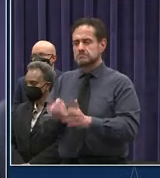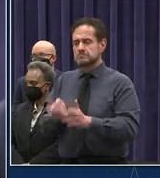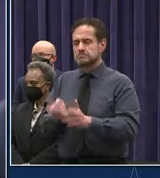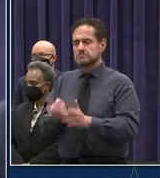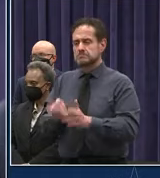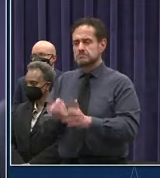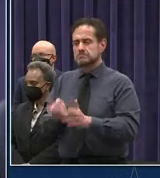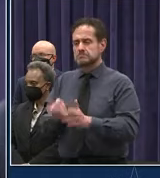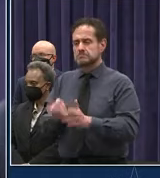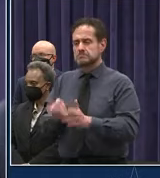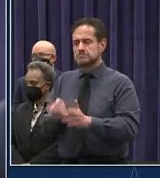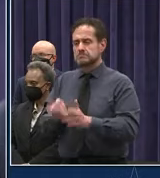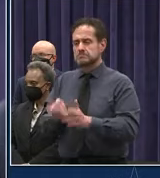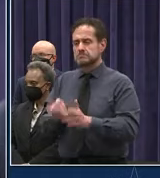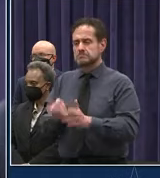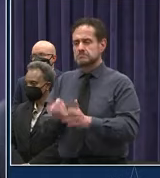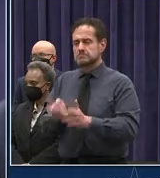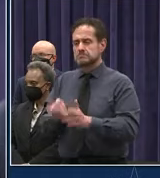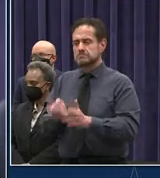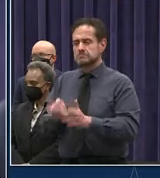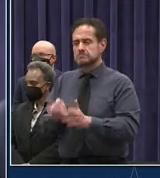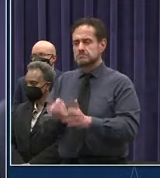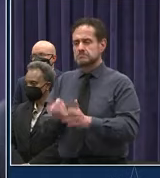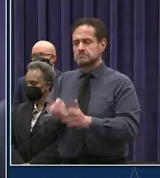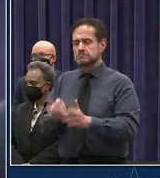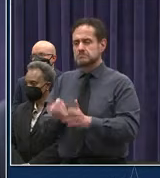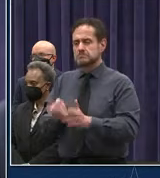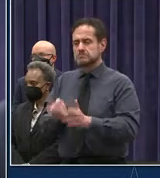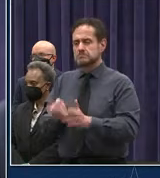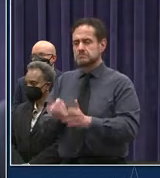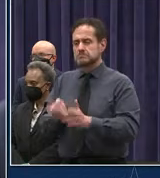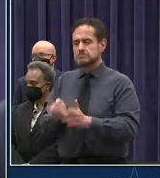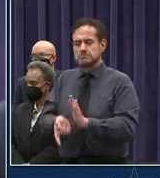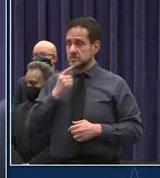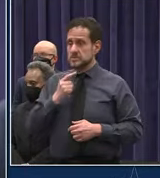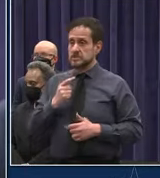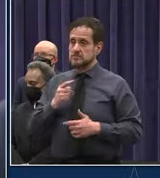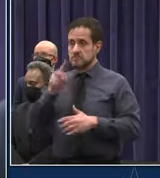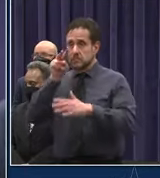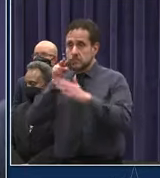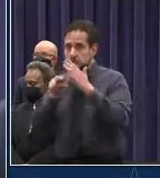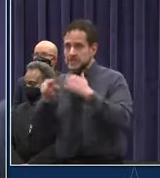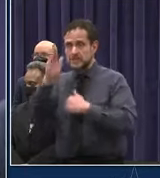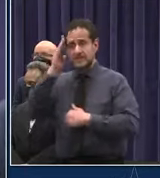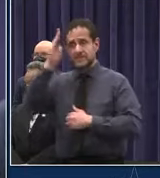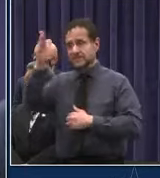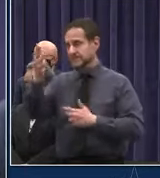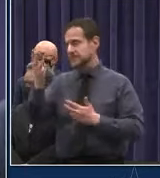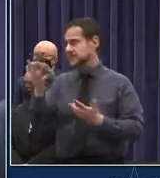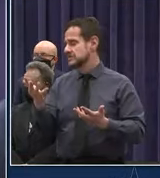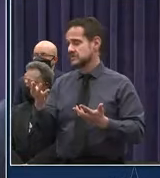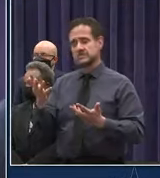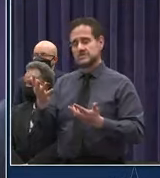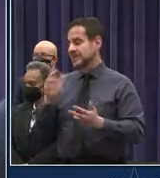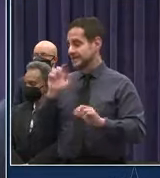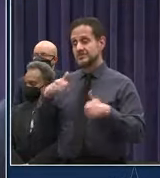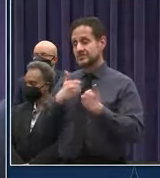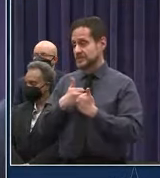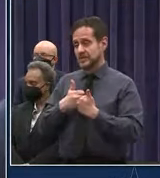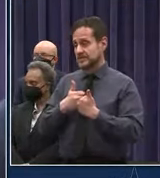And like many young people, I think the mayor recounted it, the impulsive nature of a young person being handed a gun